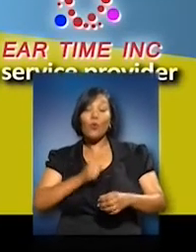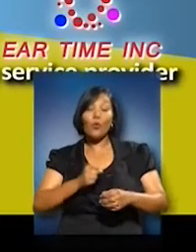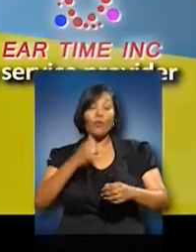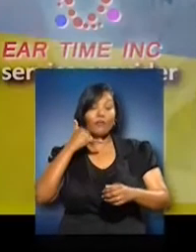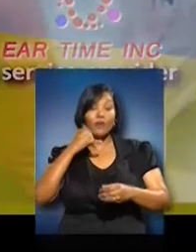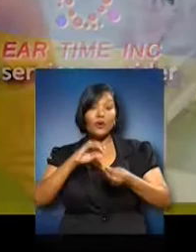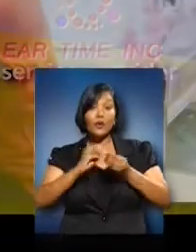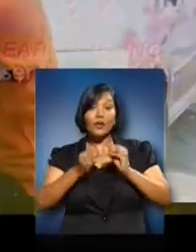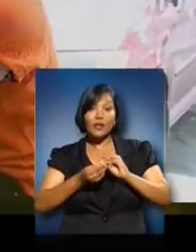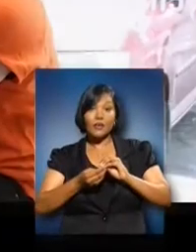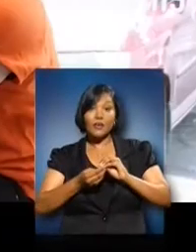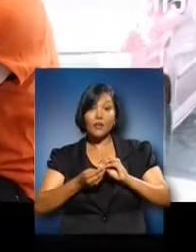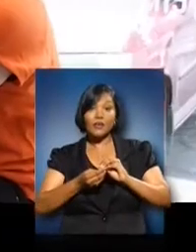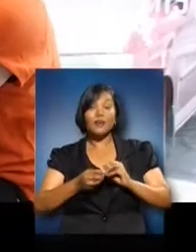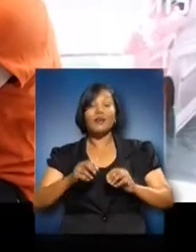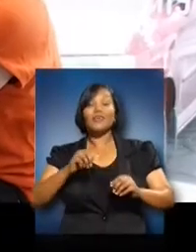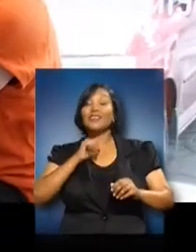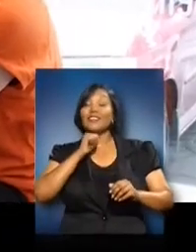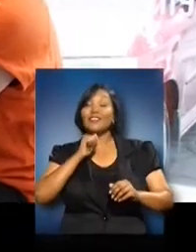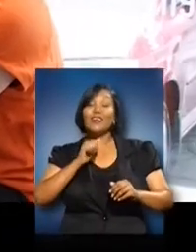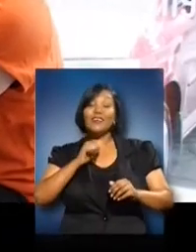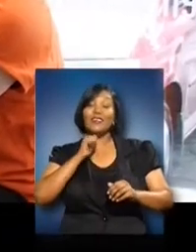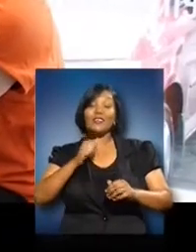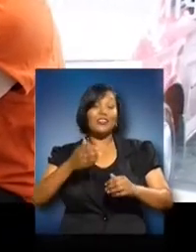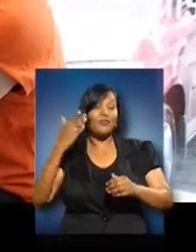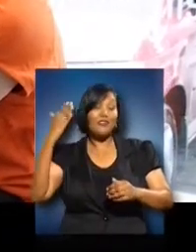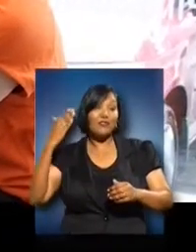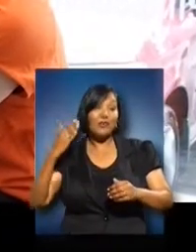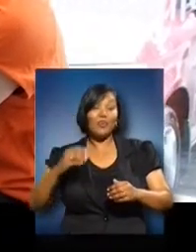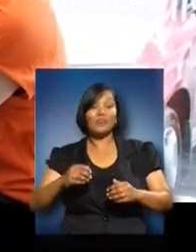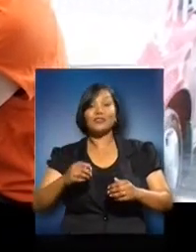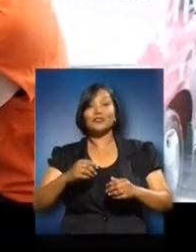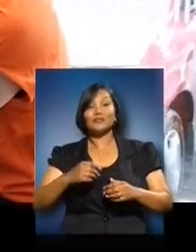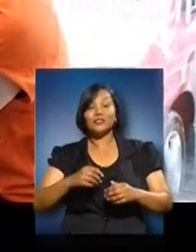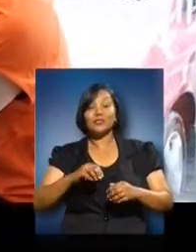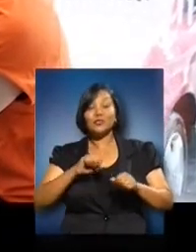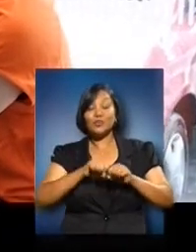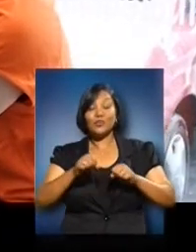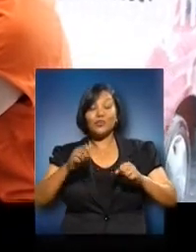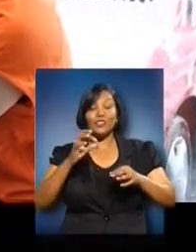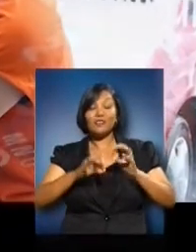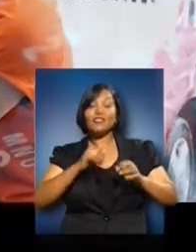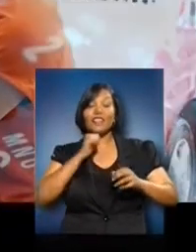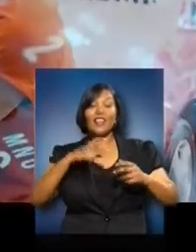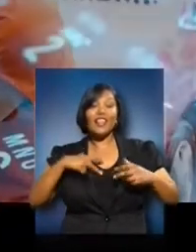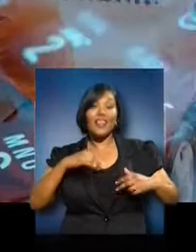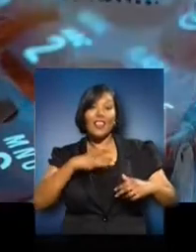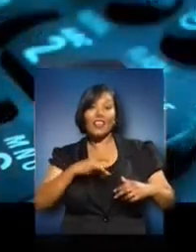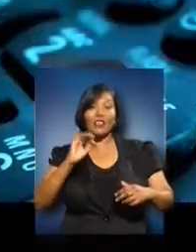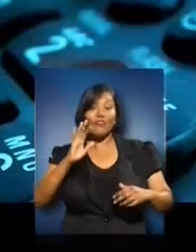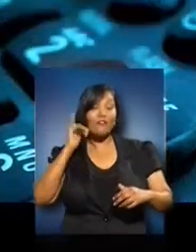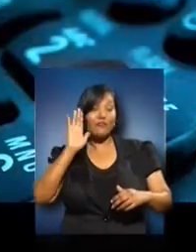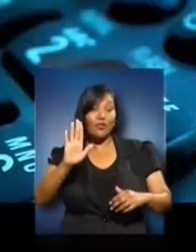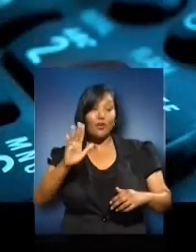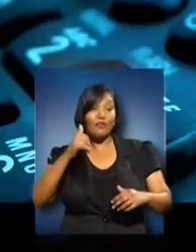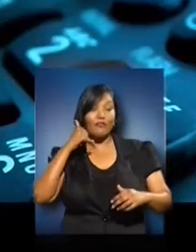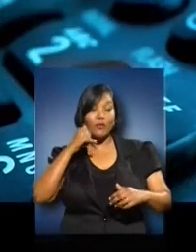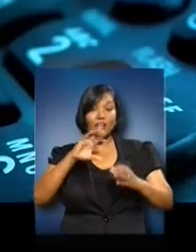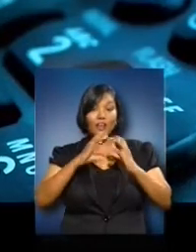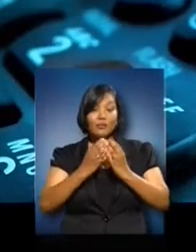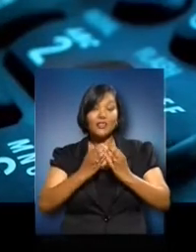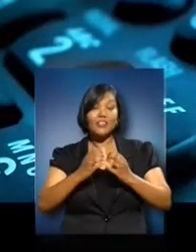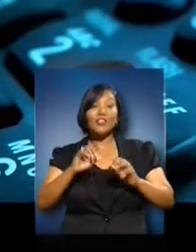telephone number. No longer will customers feel stuck with carriers they dislike simply to avoid the hassle